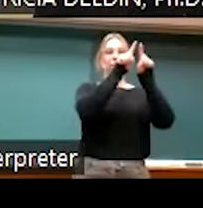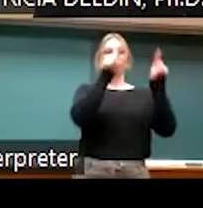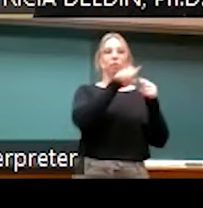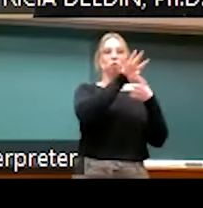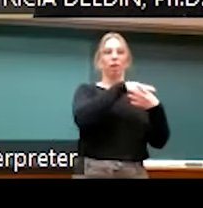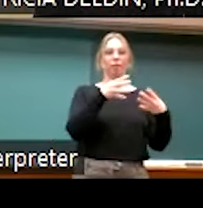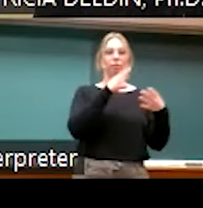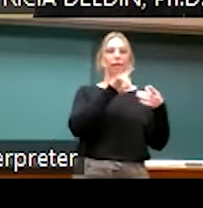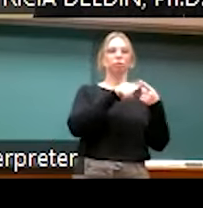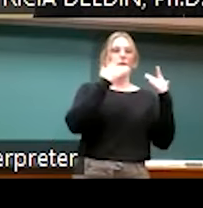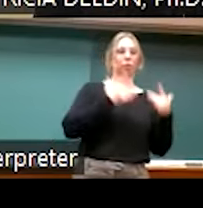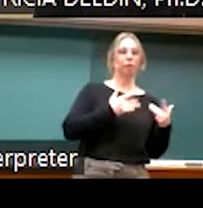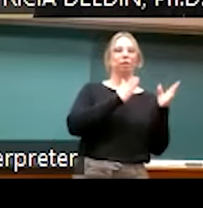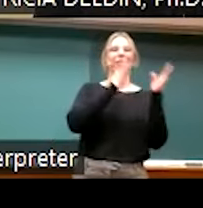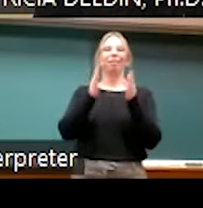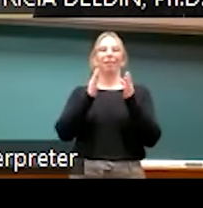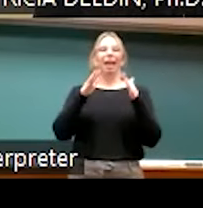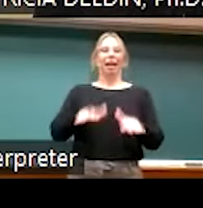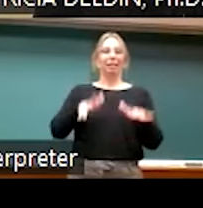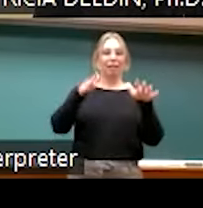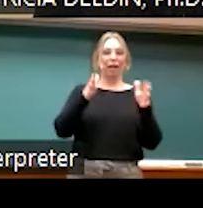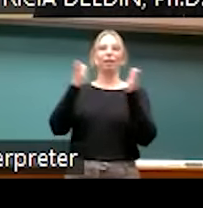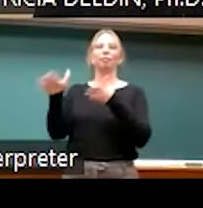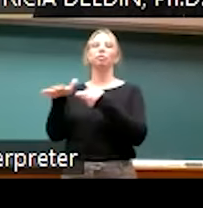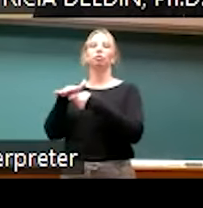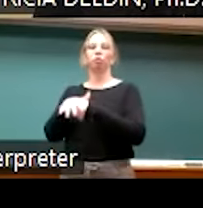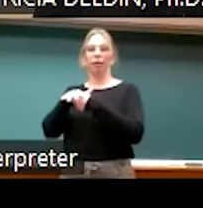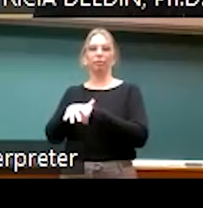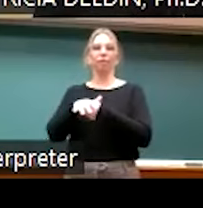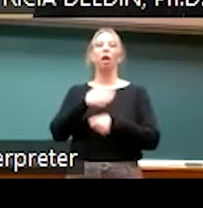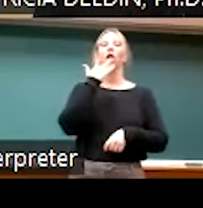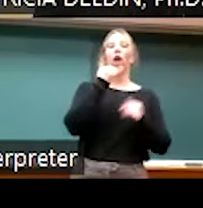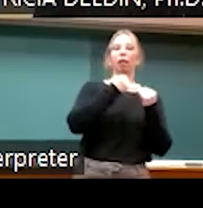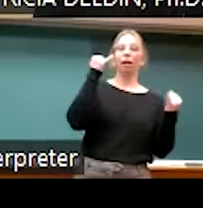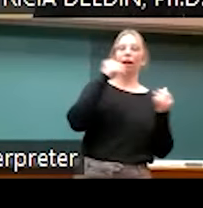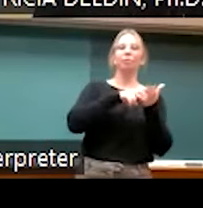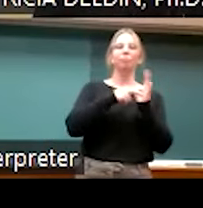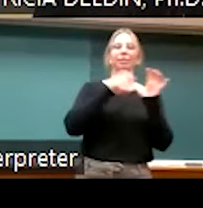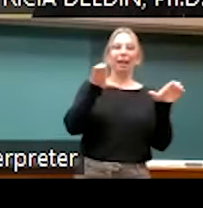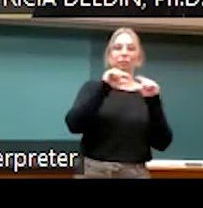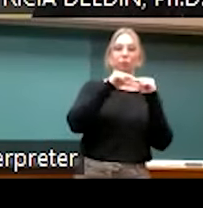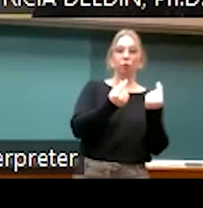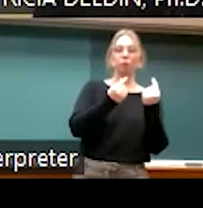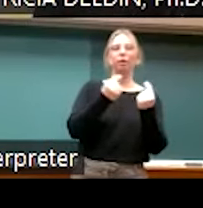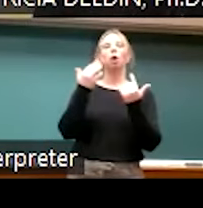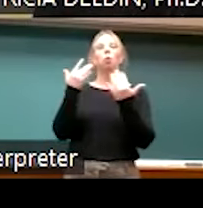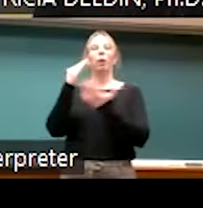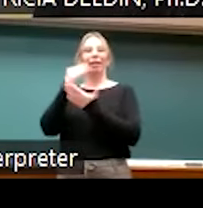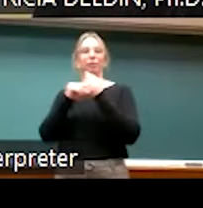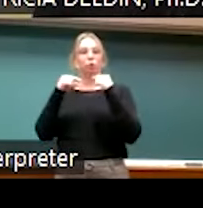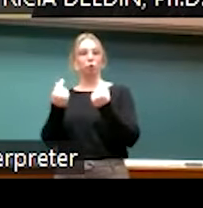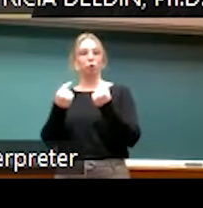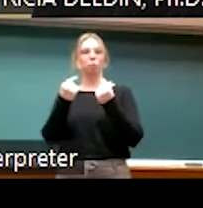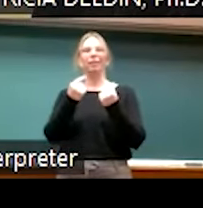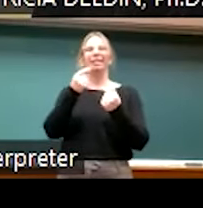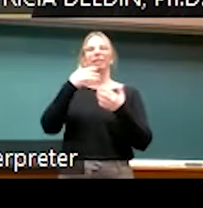depression. This one is anxiety. This one is stress. The colored line is the active group. The waitlist group is in the gray dotted lines.